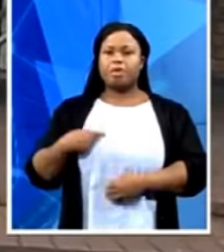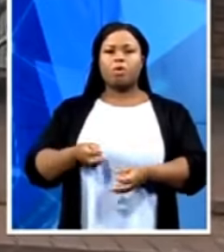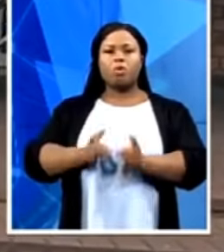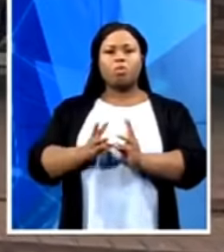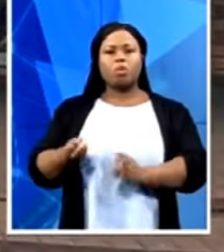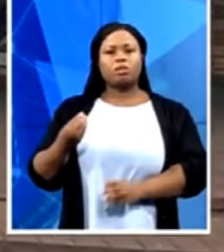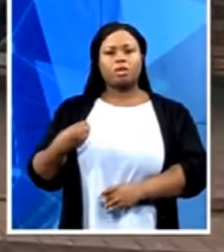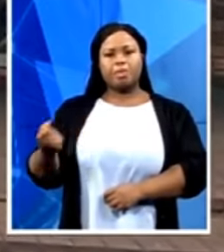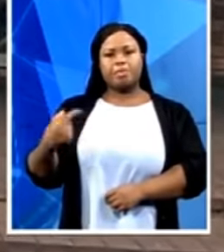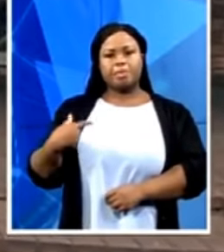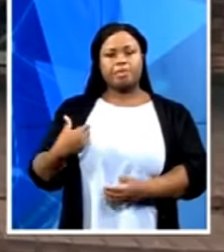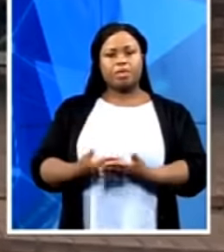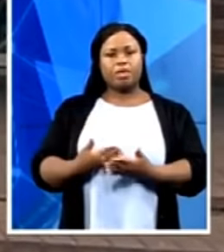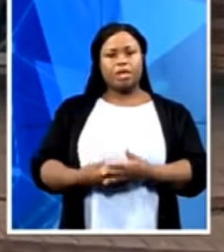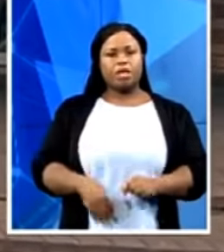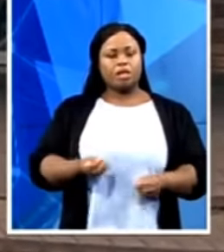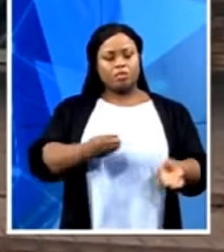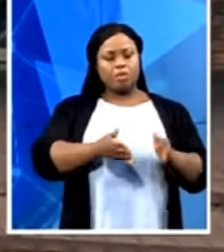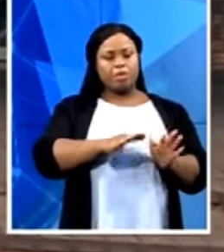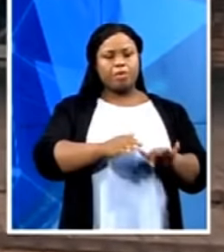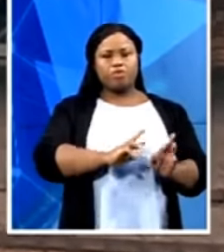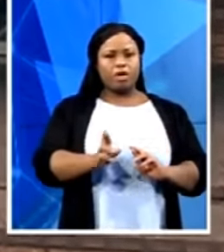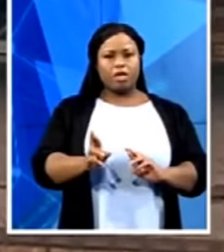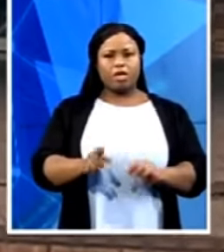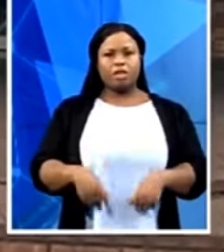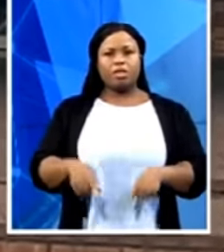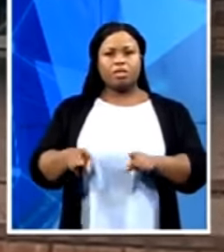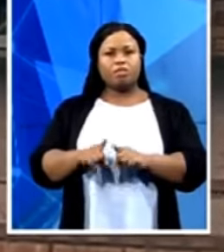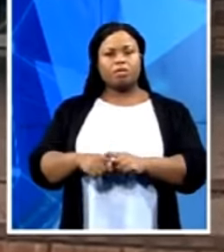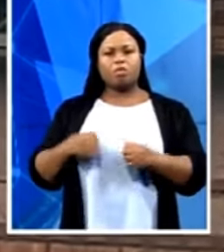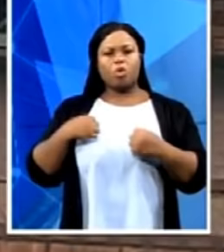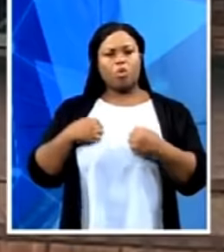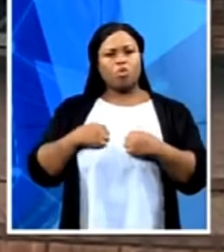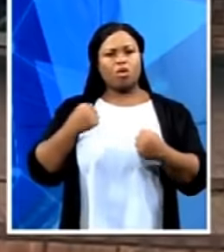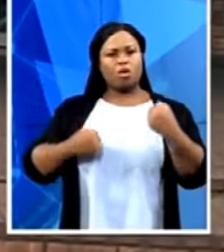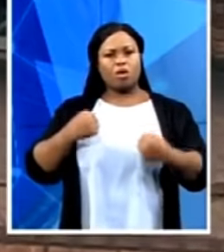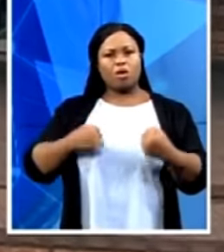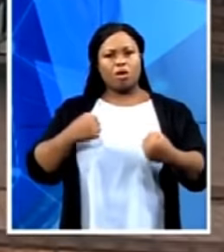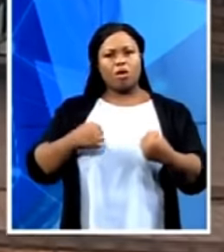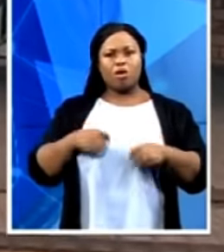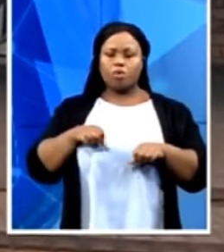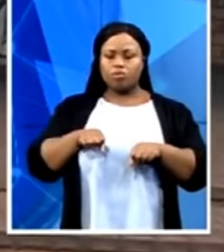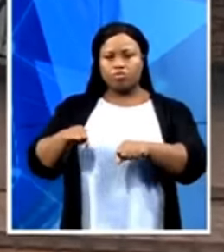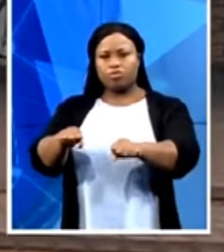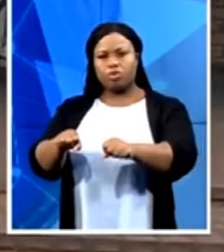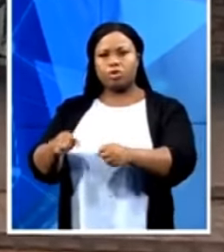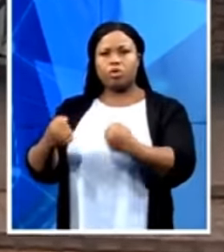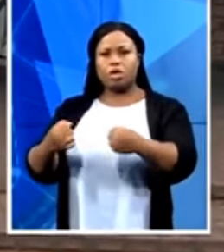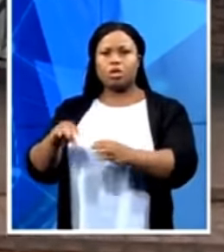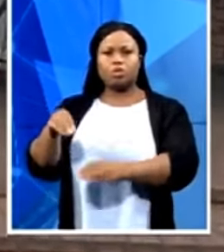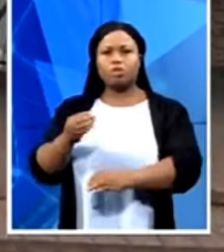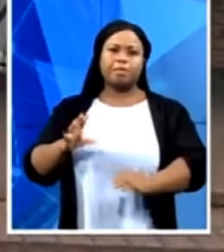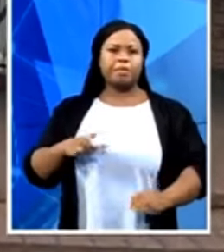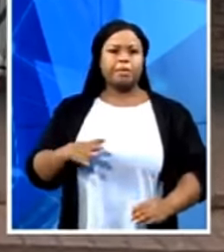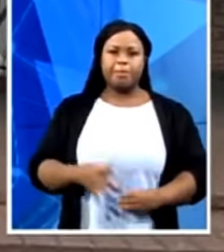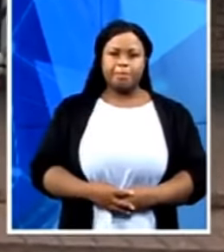them. They come and collect it in the safety of their own car. We bring it to the vehicle and you swipe. Yes. Simple as that. And I see you're still having some queues,